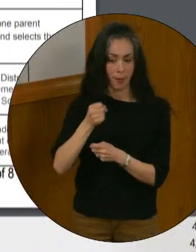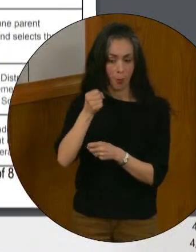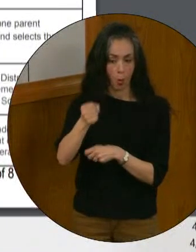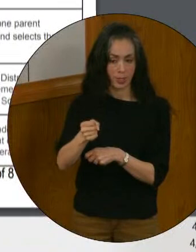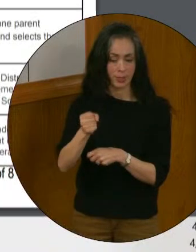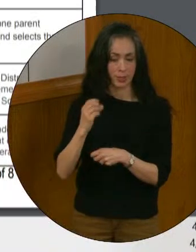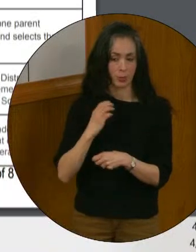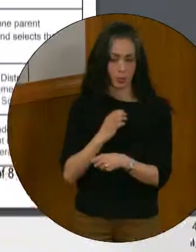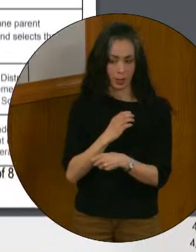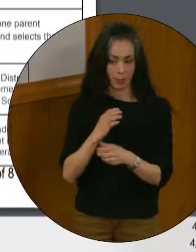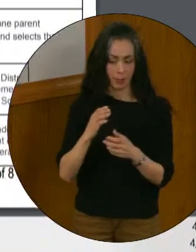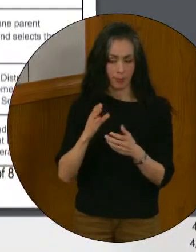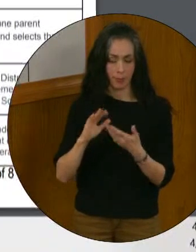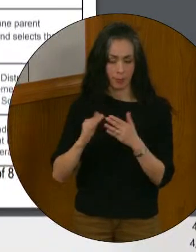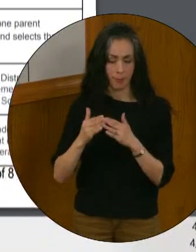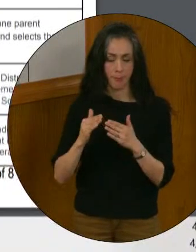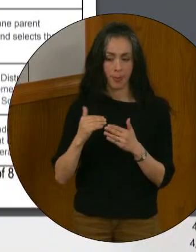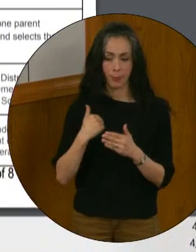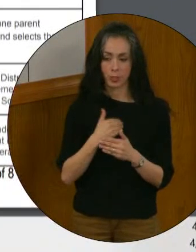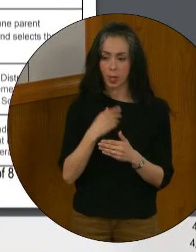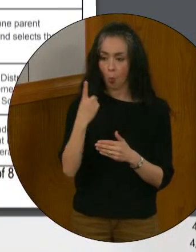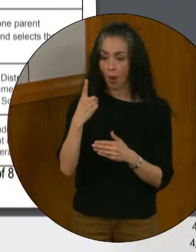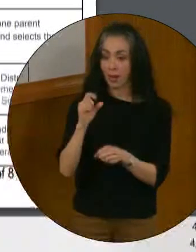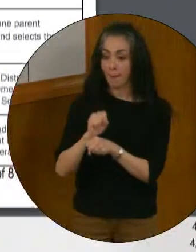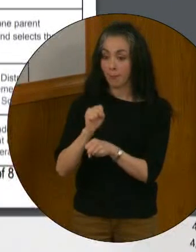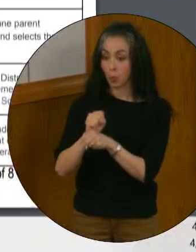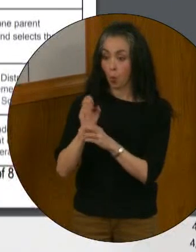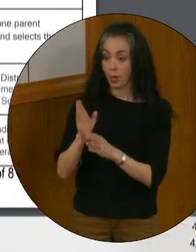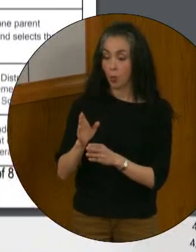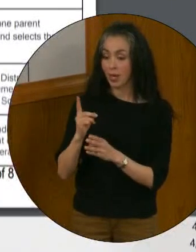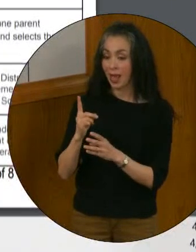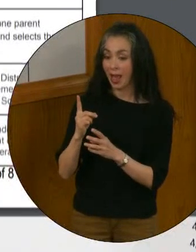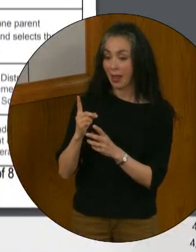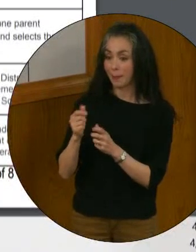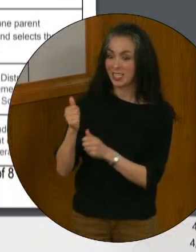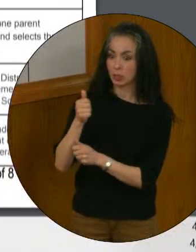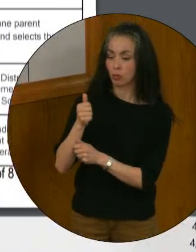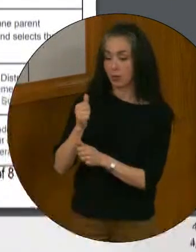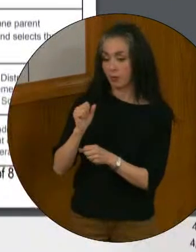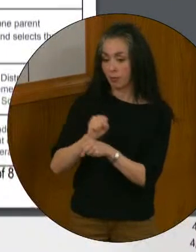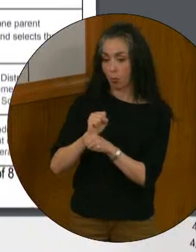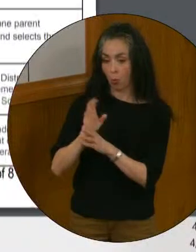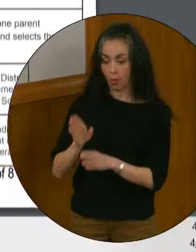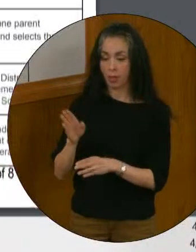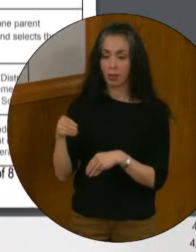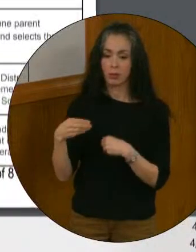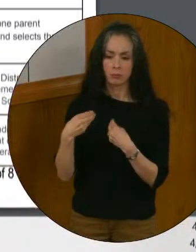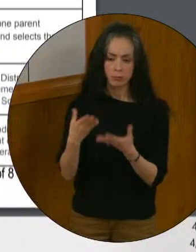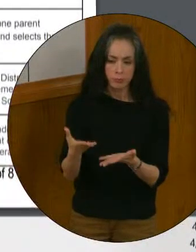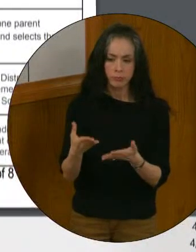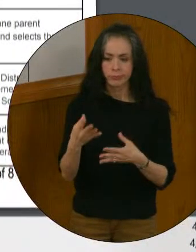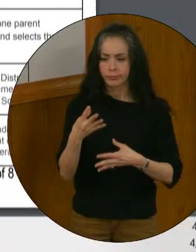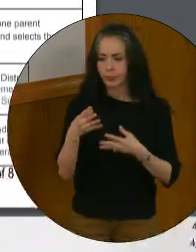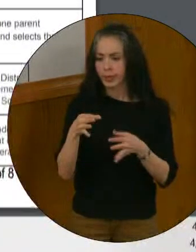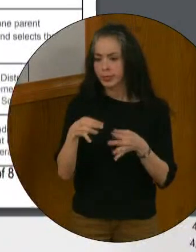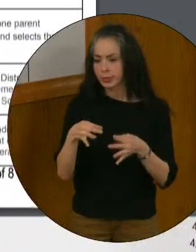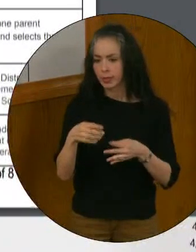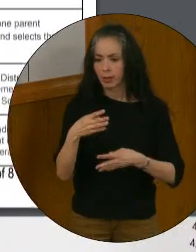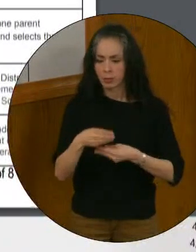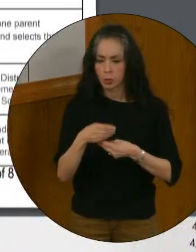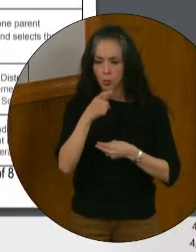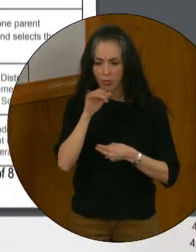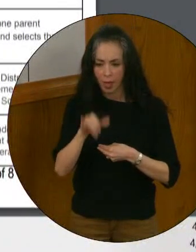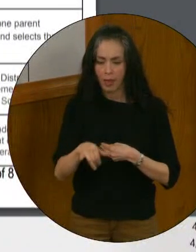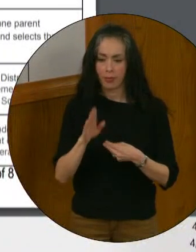members and 1 administrative employee, and it provides additional details about who that is. And then the board